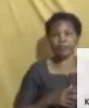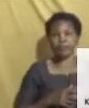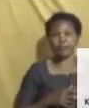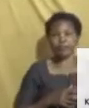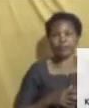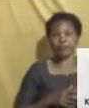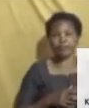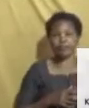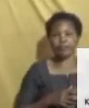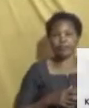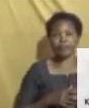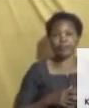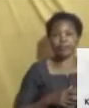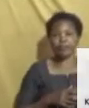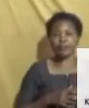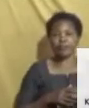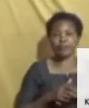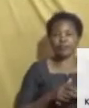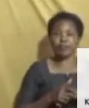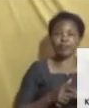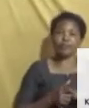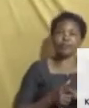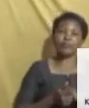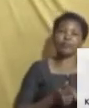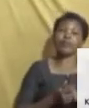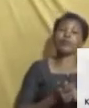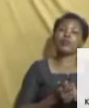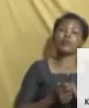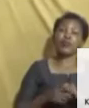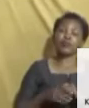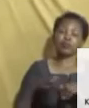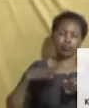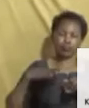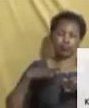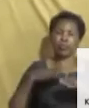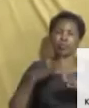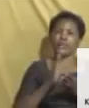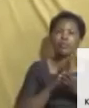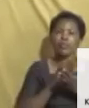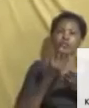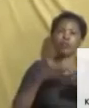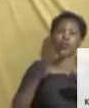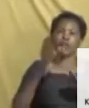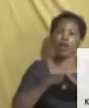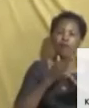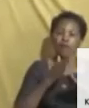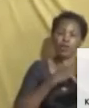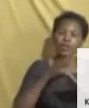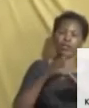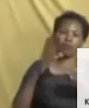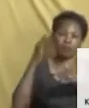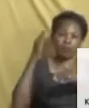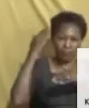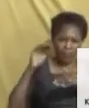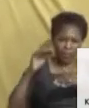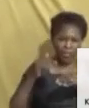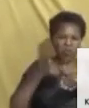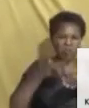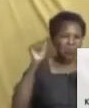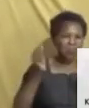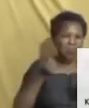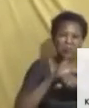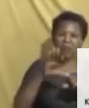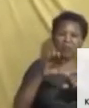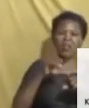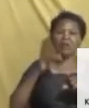of the social preeminence of African presidents. You'll not find them riding a bicycle like the French president,